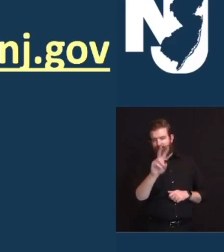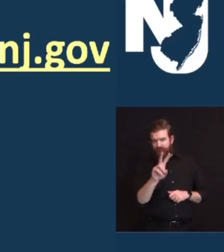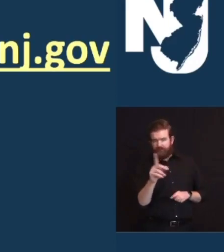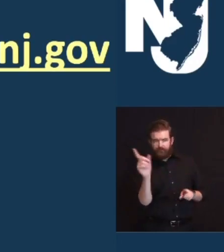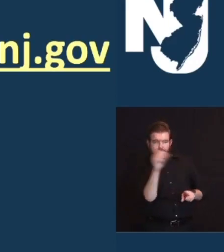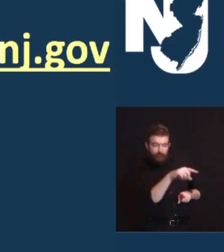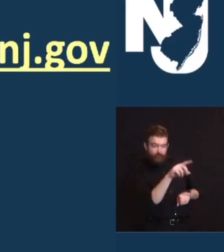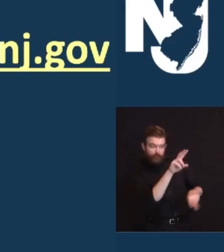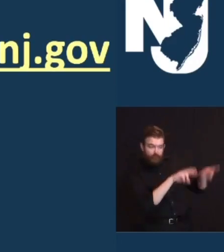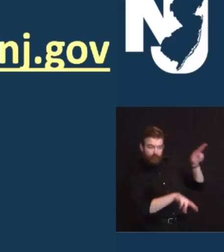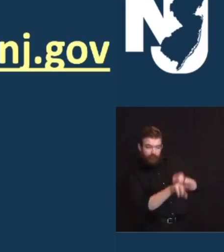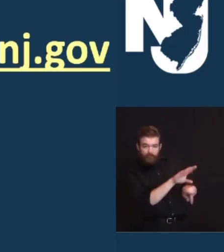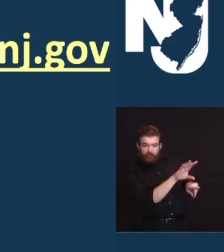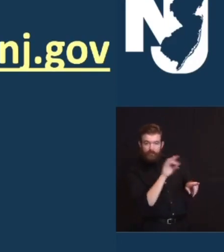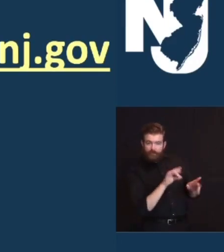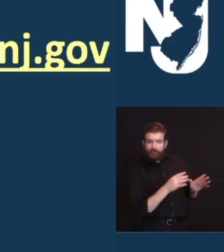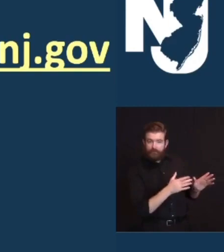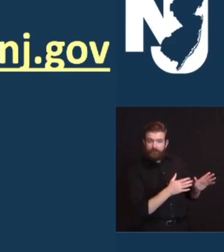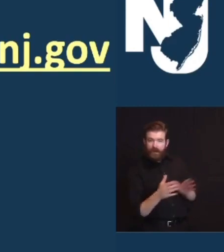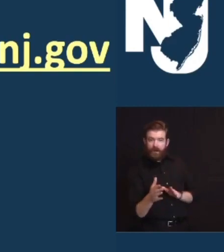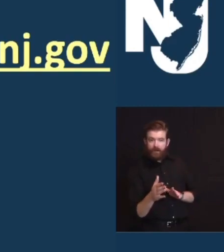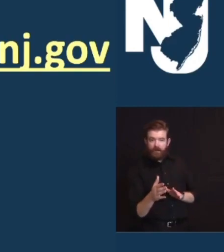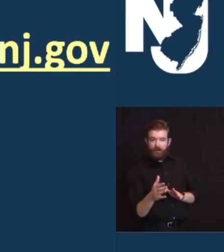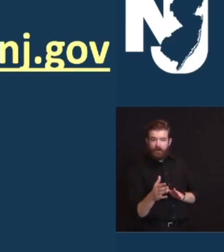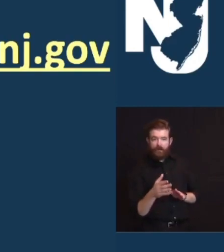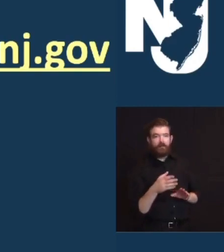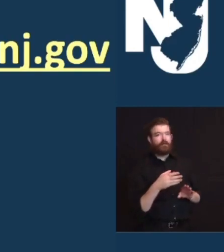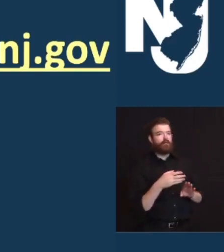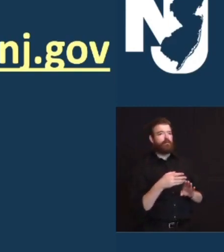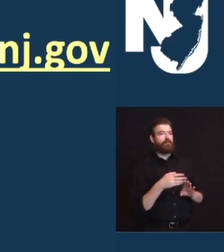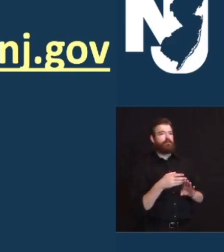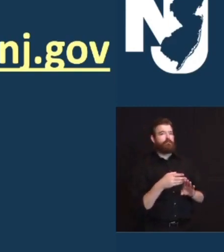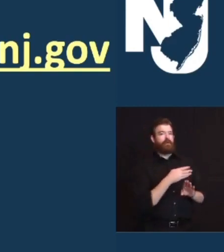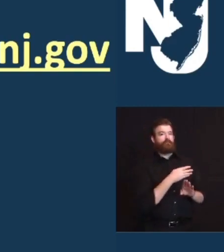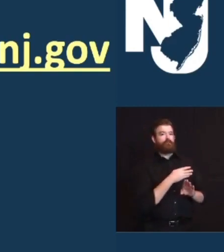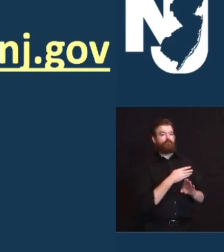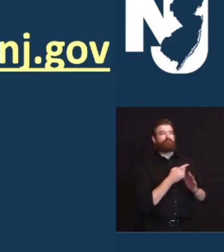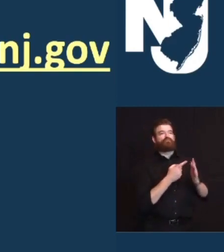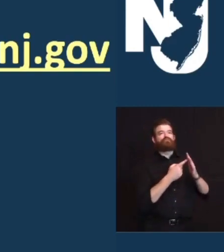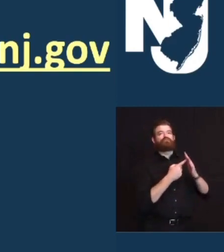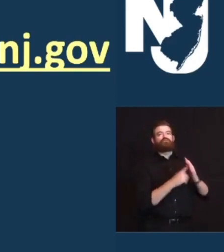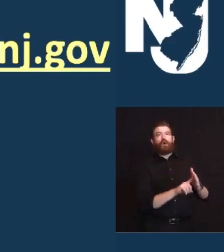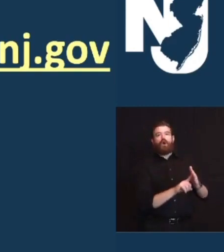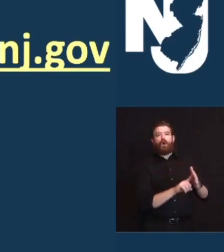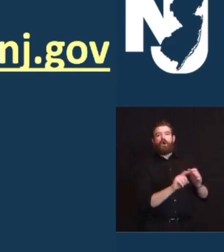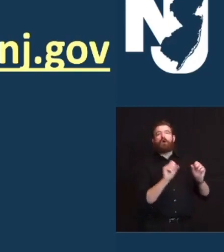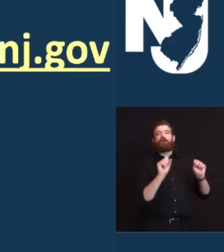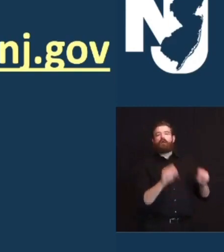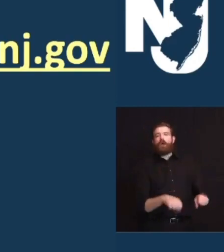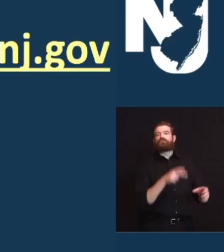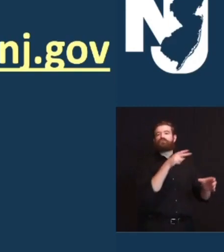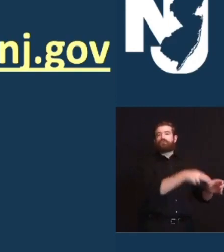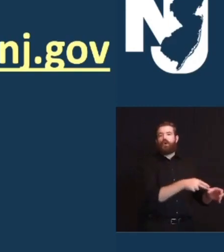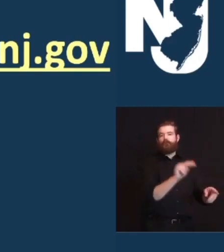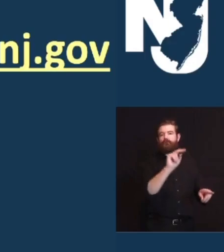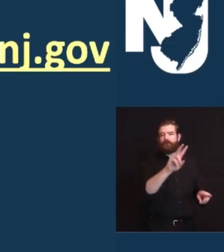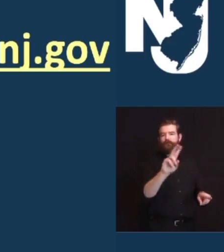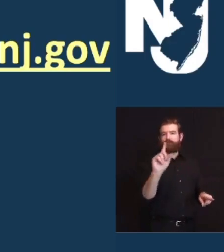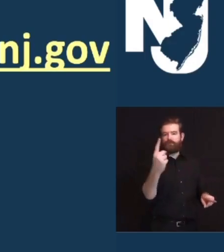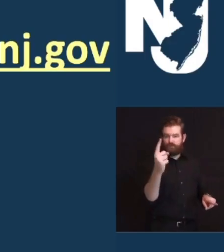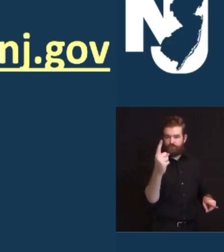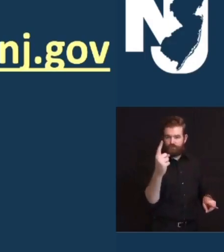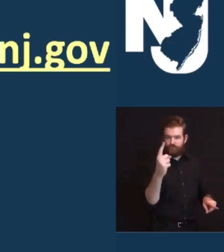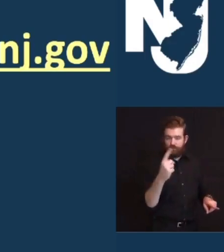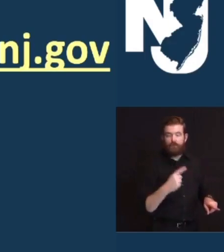advance of the start of open enrollment on November 1st. And I want to thank especially Marlena Caride at